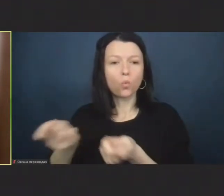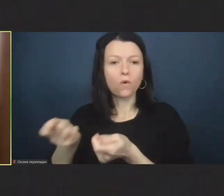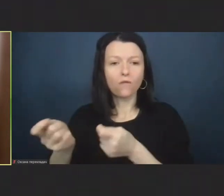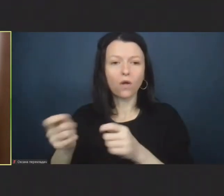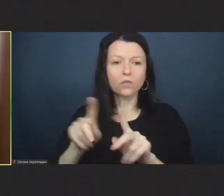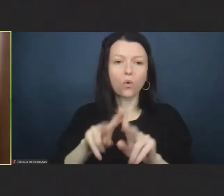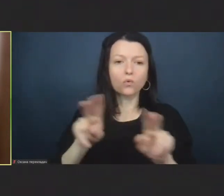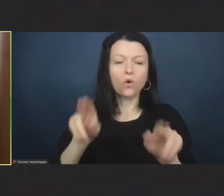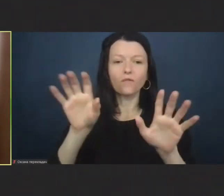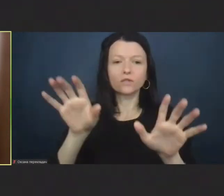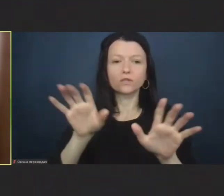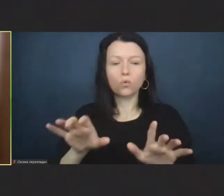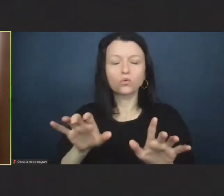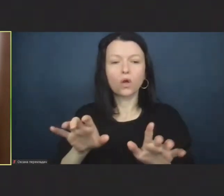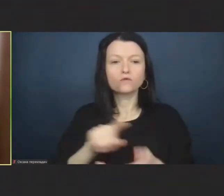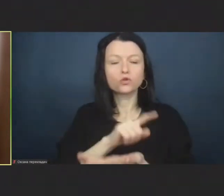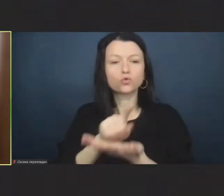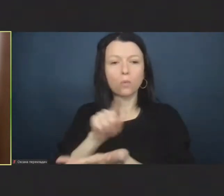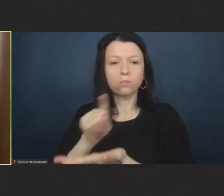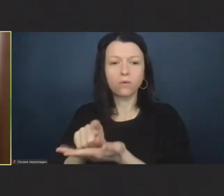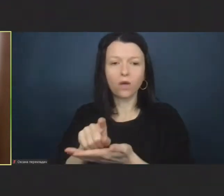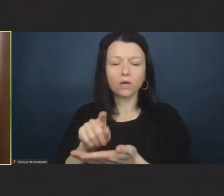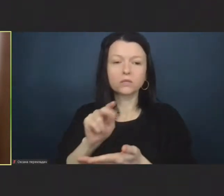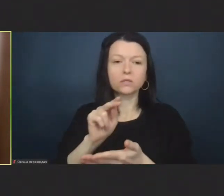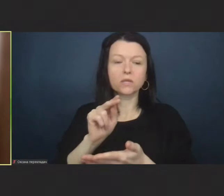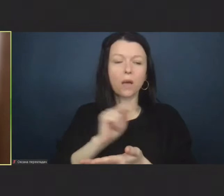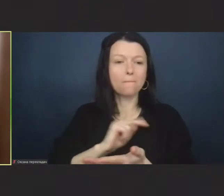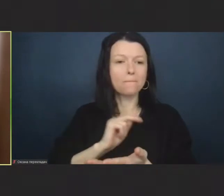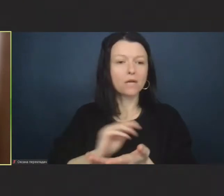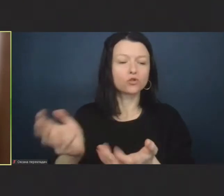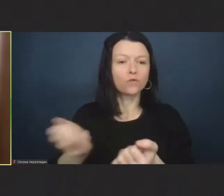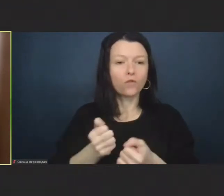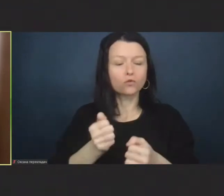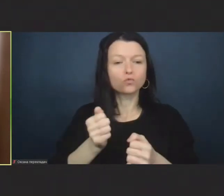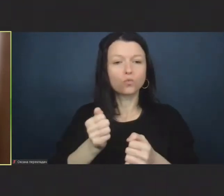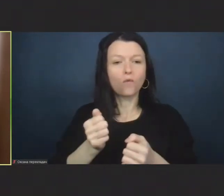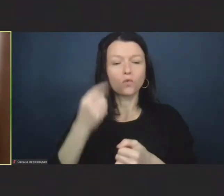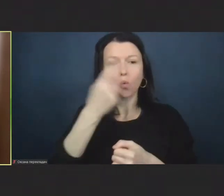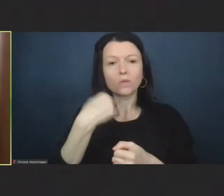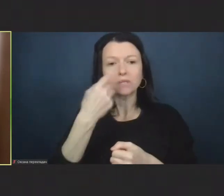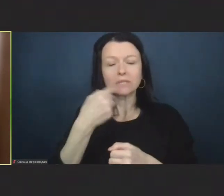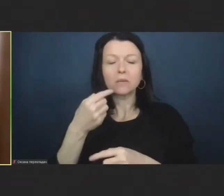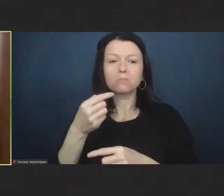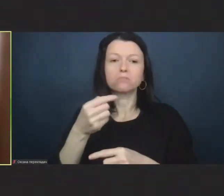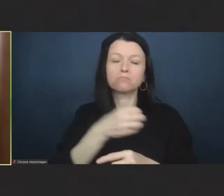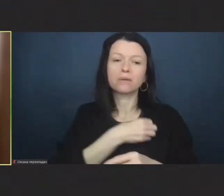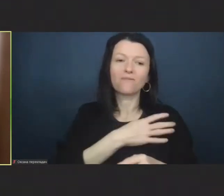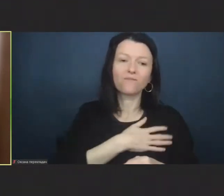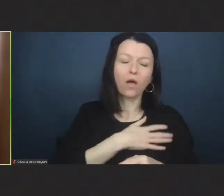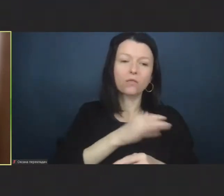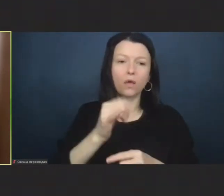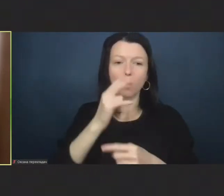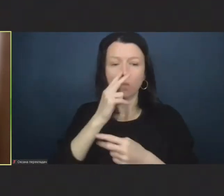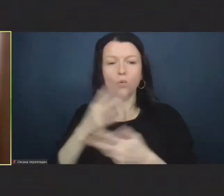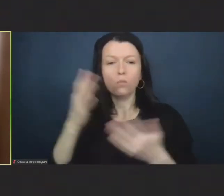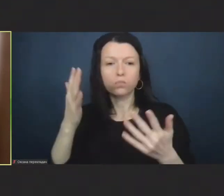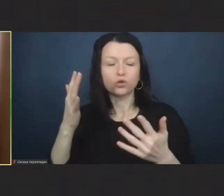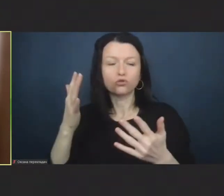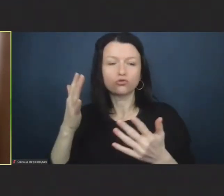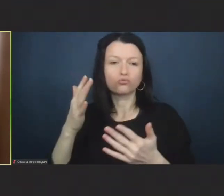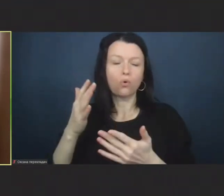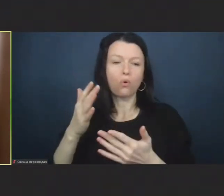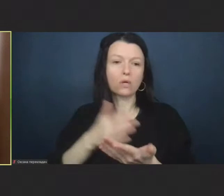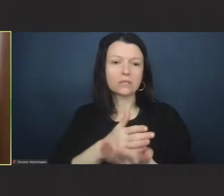regulation and the undertaking to provide jobs in both sectors, public